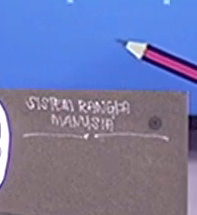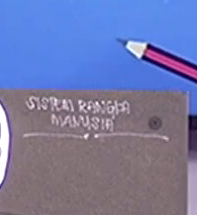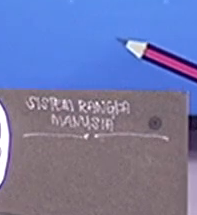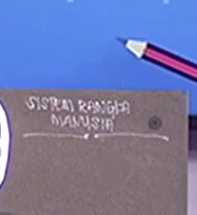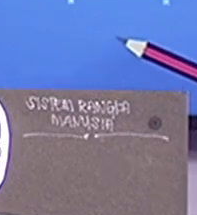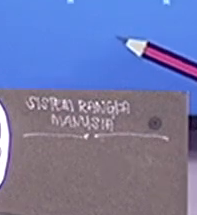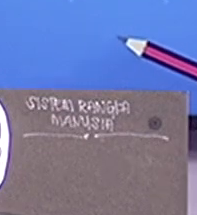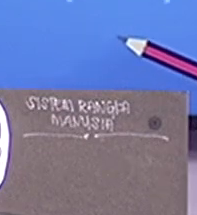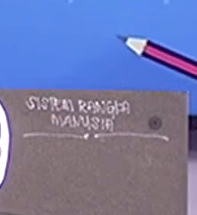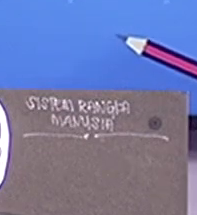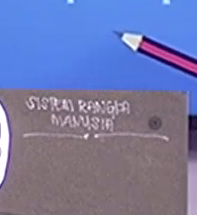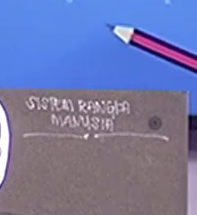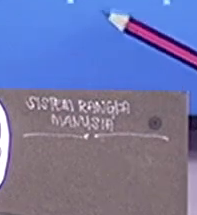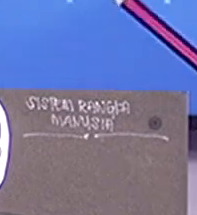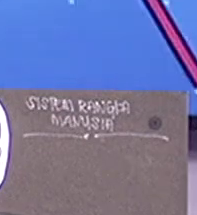One hand, there are